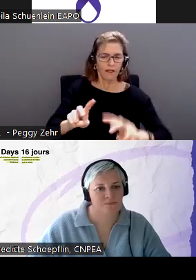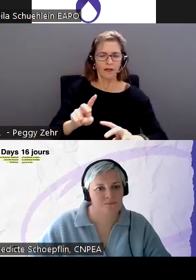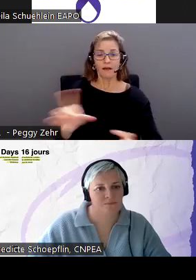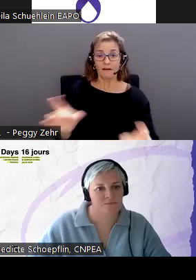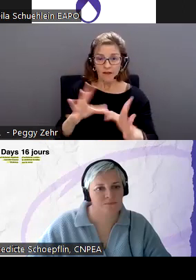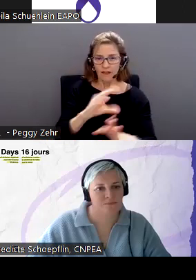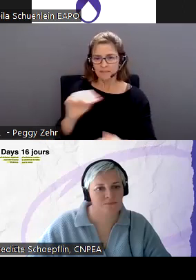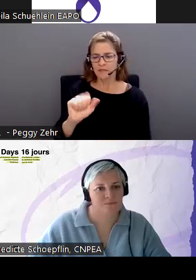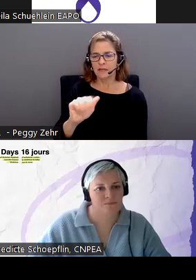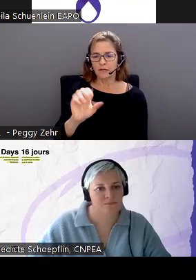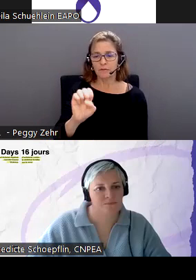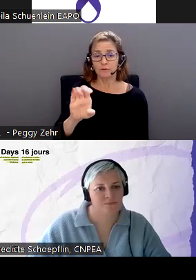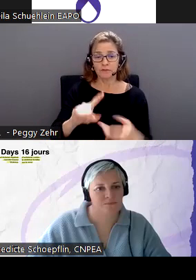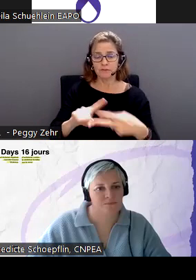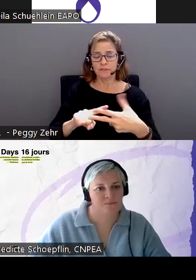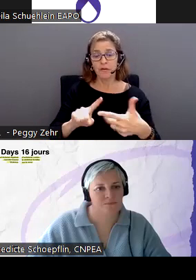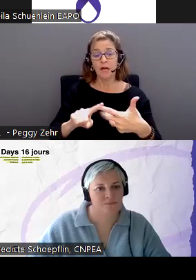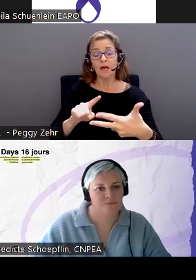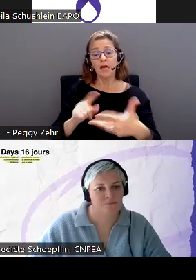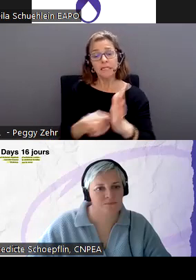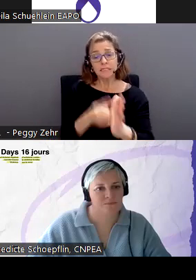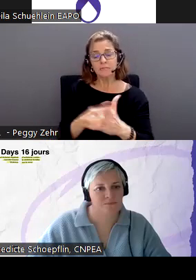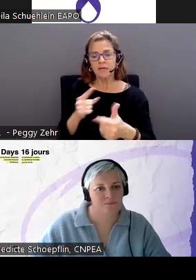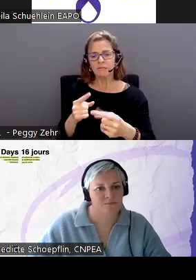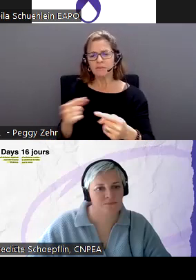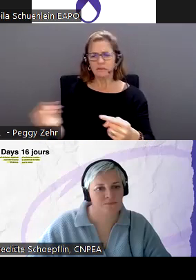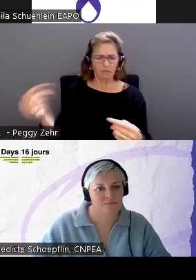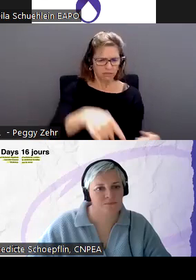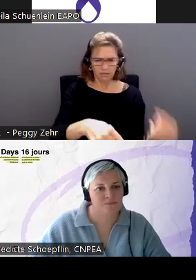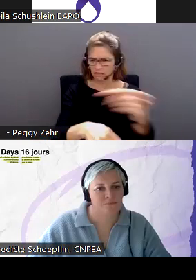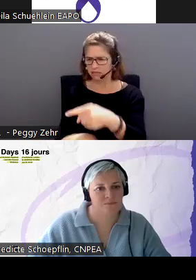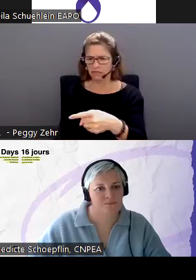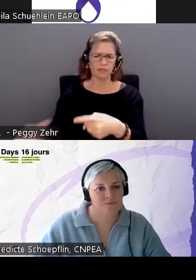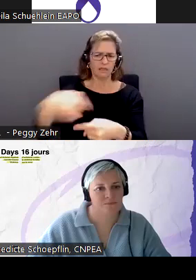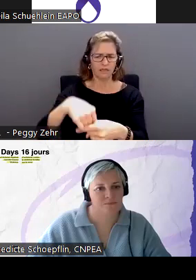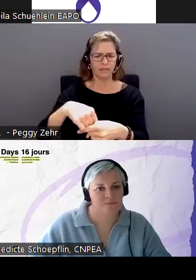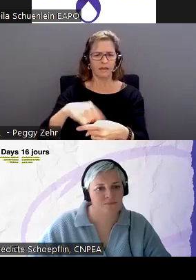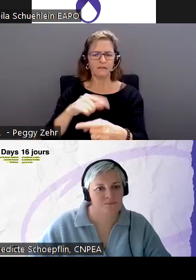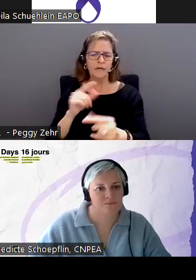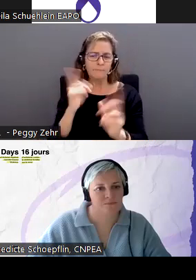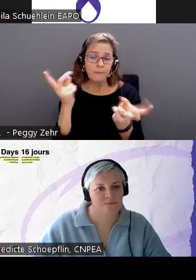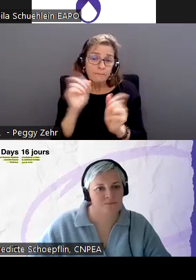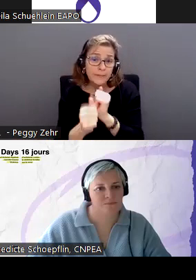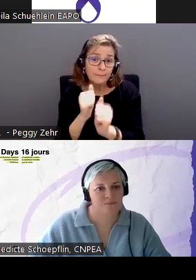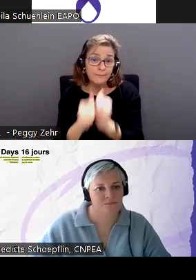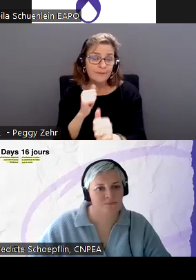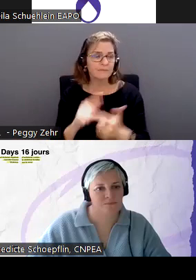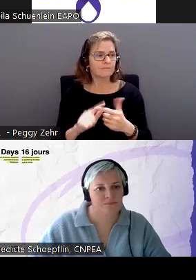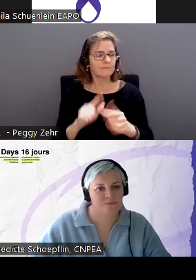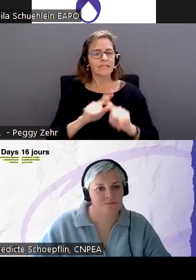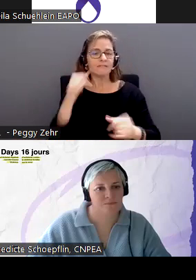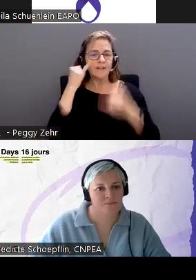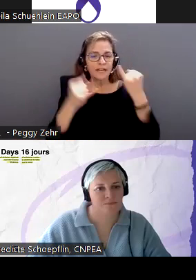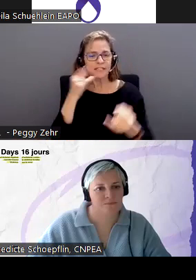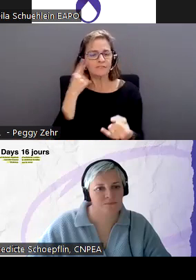with each other in terms of having different ideas about why things happen and how things happen. And